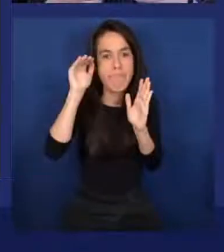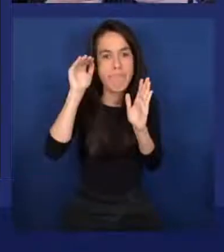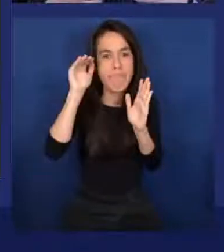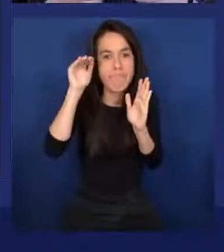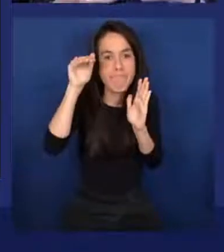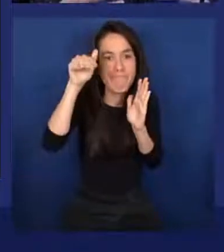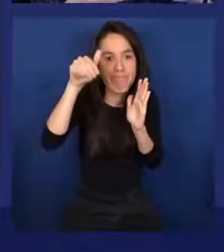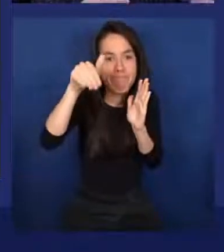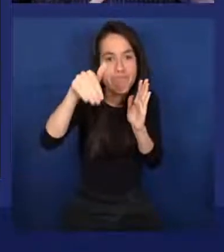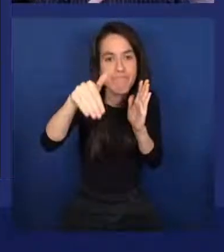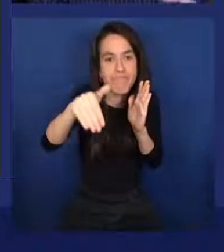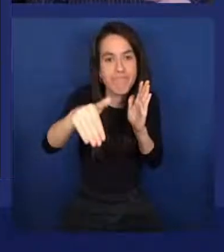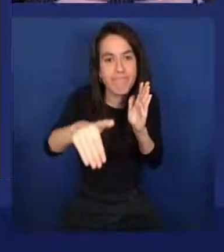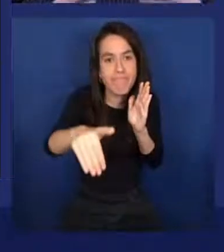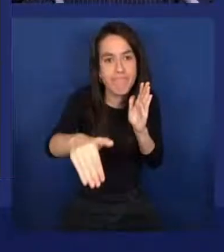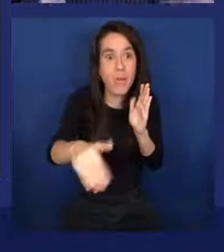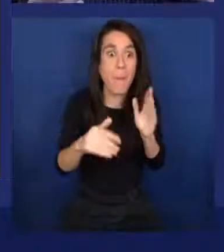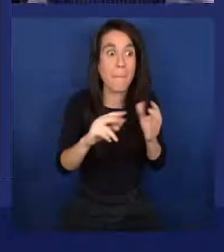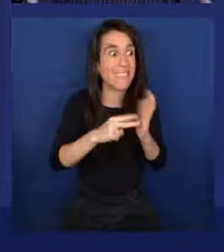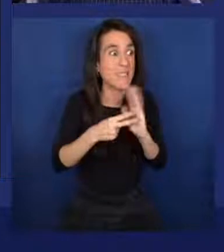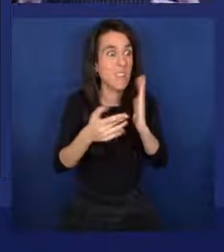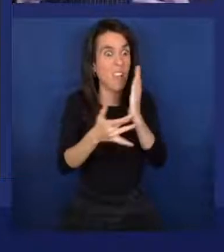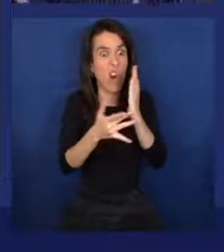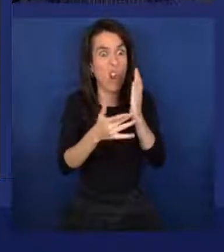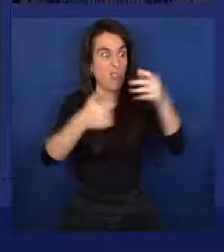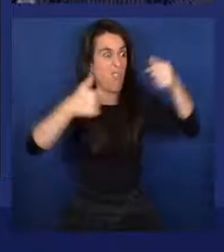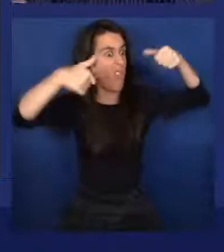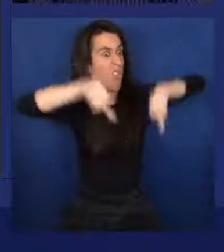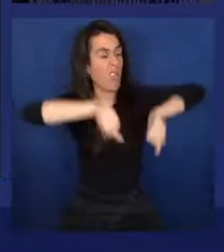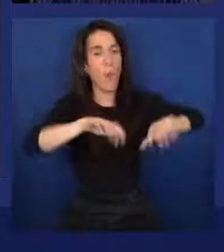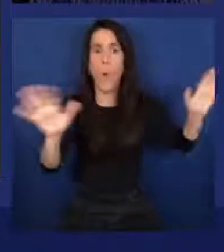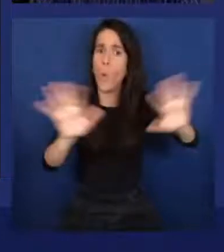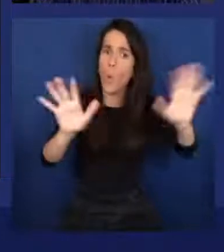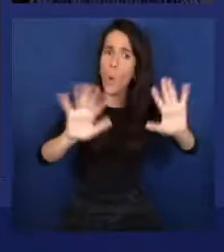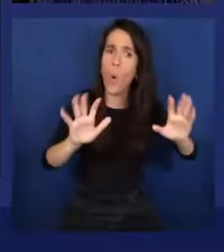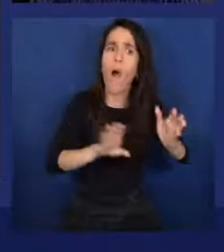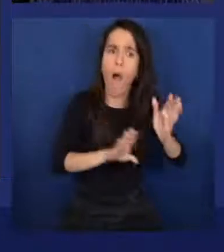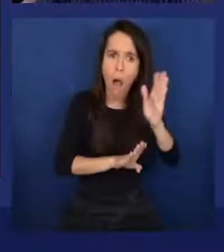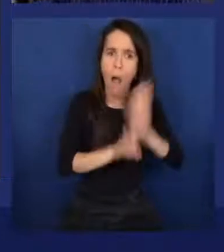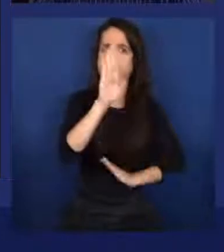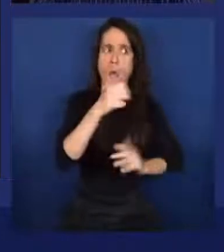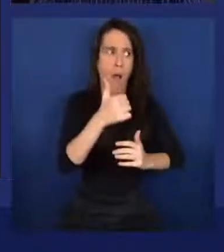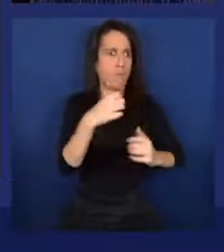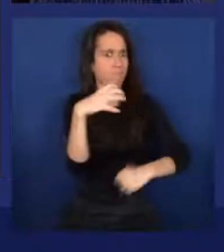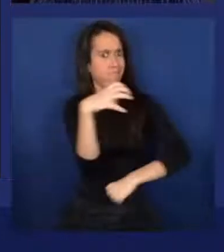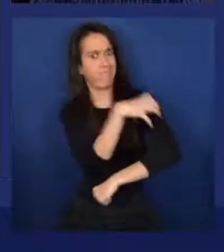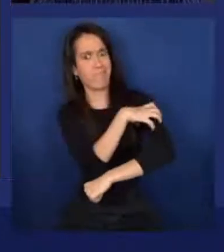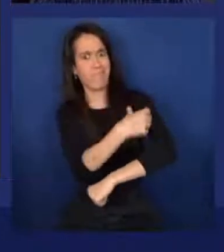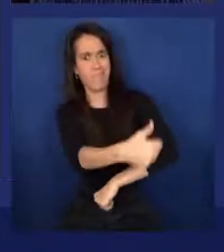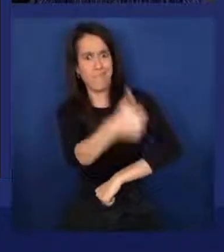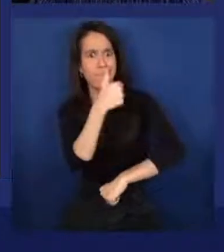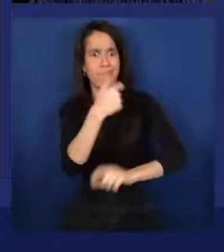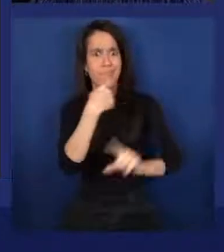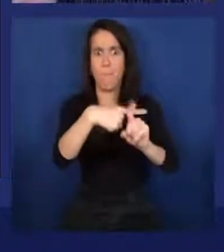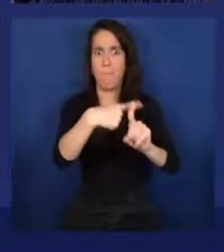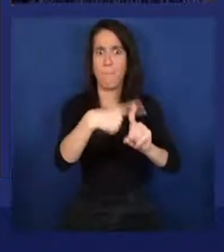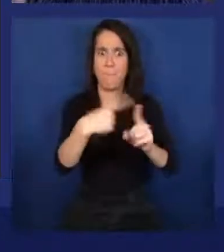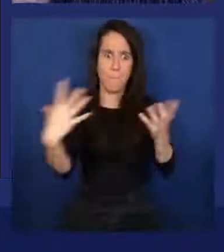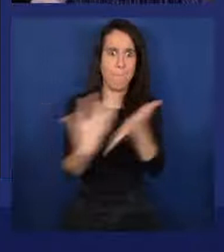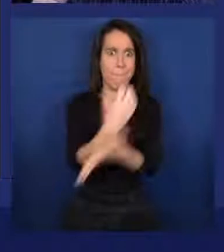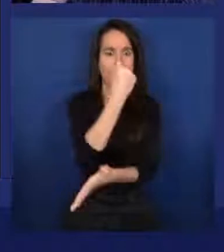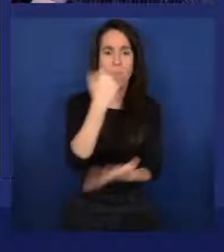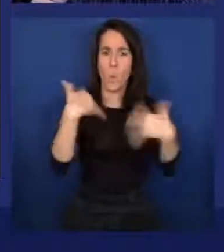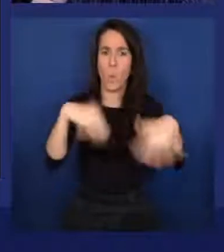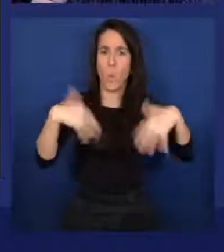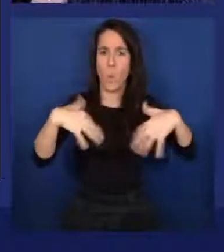that the technology never worked. They did build important and powerful things that benefited the folks that were using them and continue